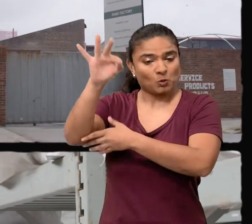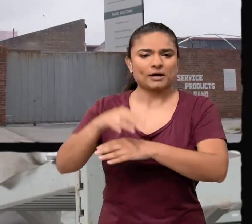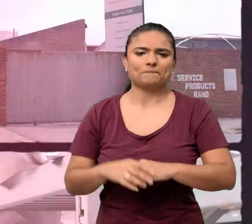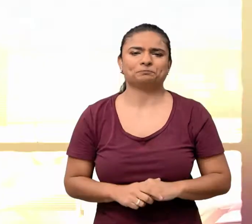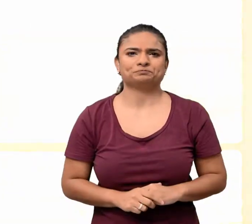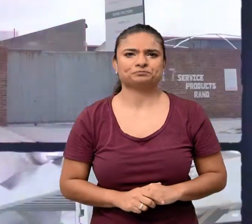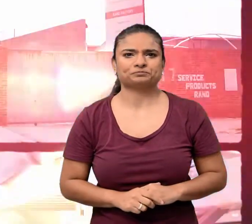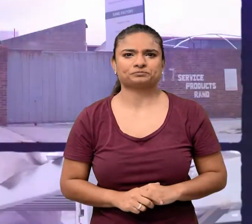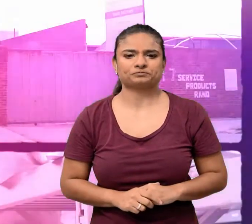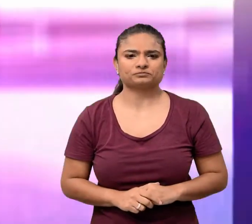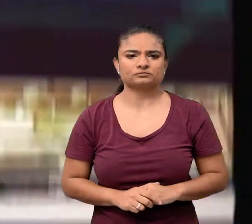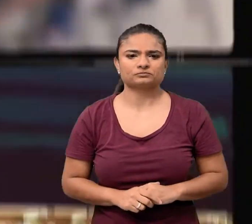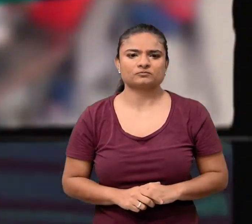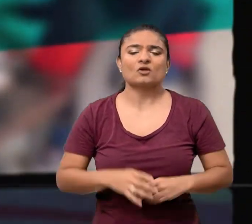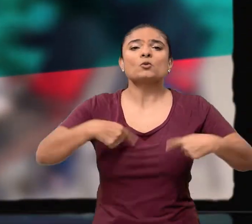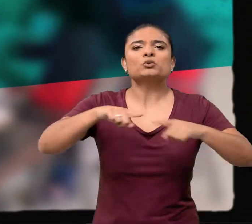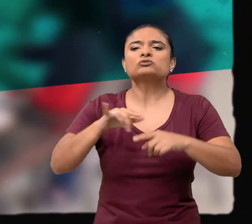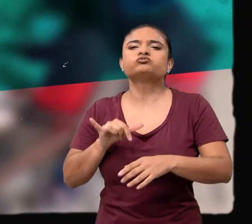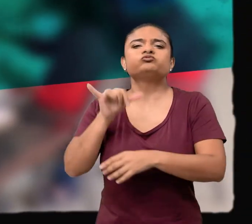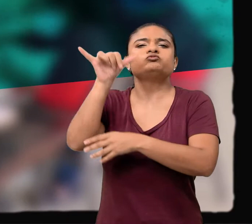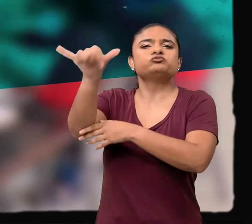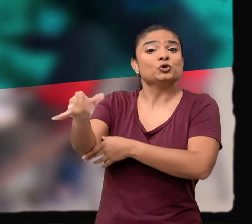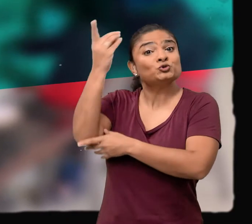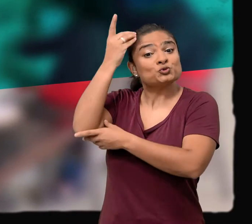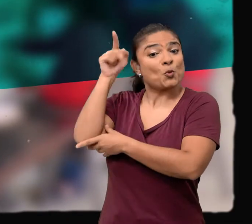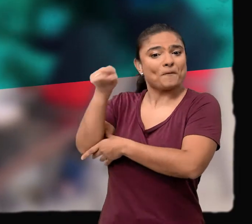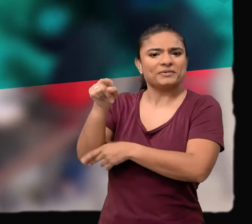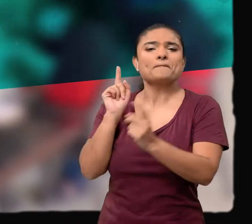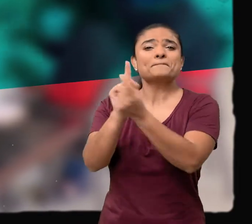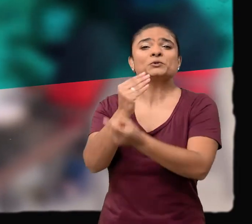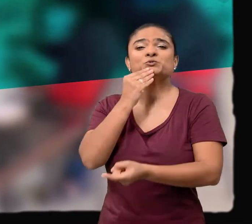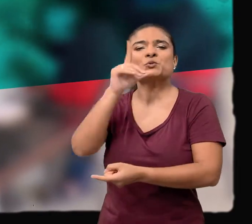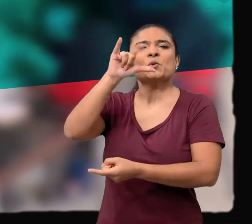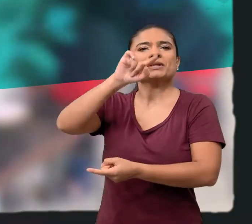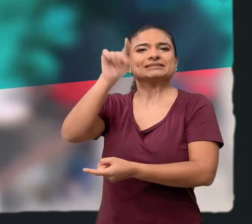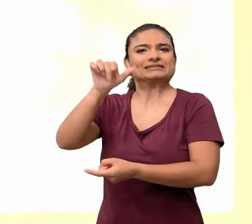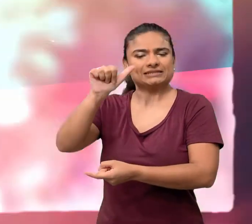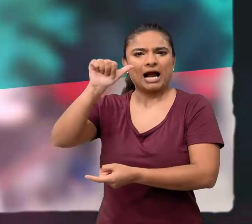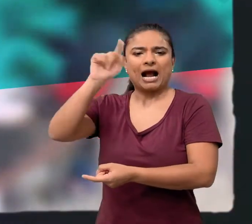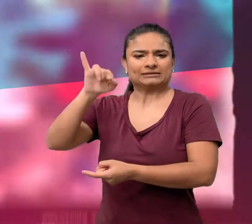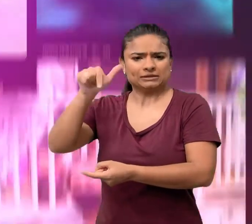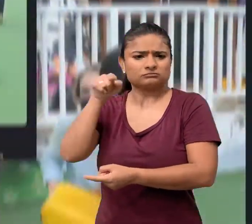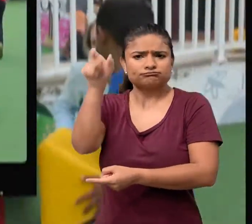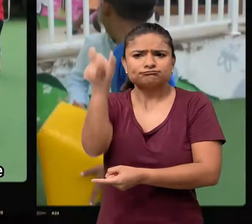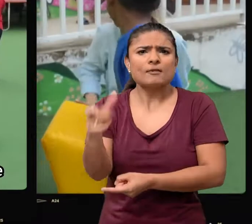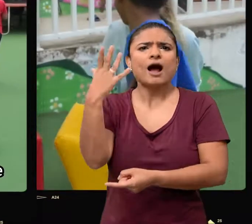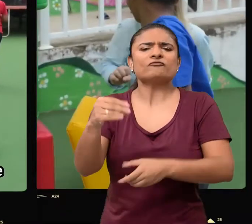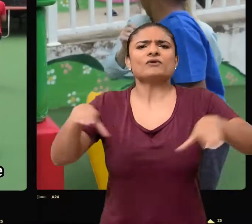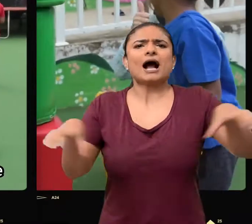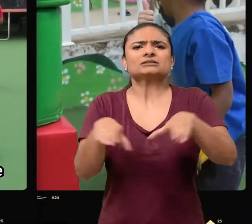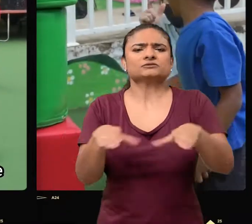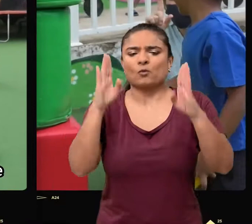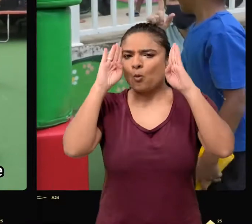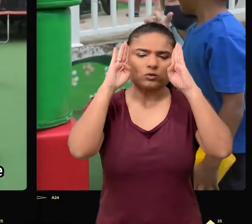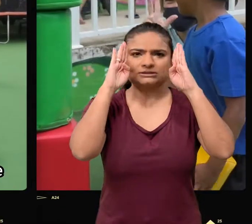Pretoria. We travelled to Durban to meet up with Liza Aziz, who was instrumental in launching the Action in